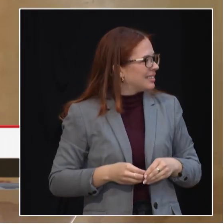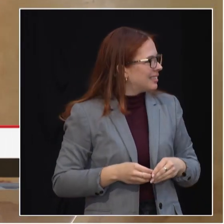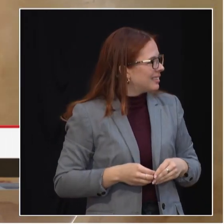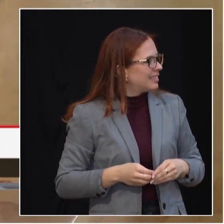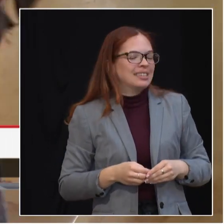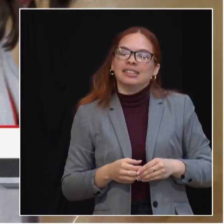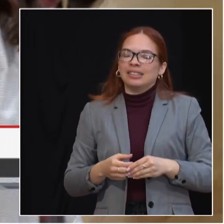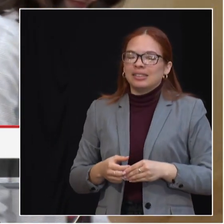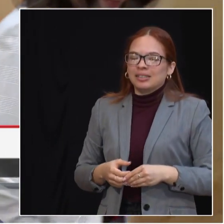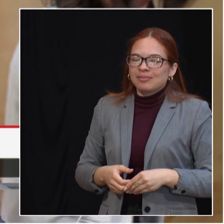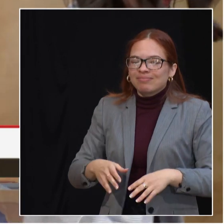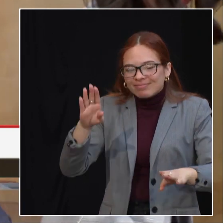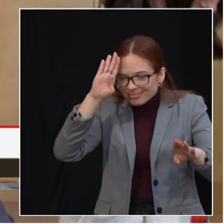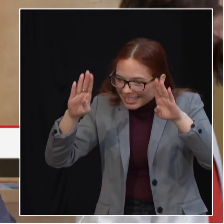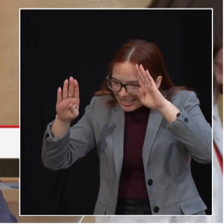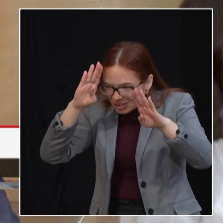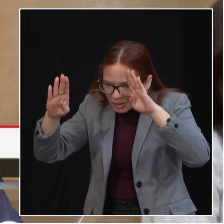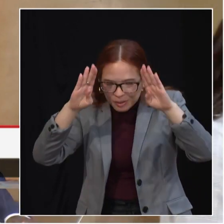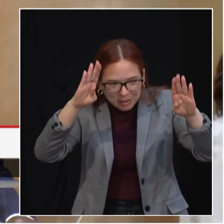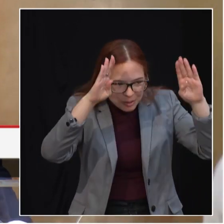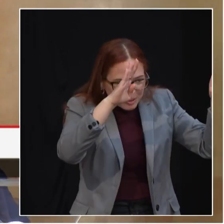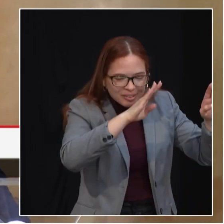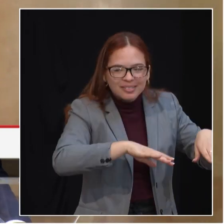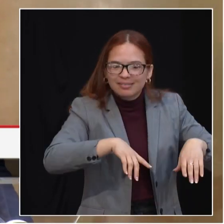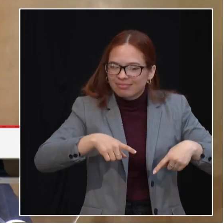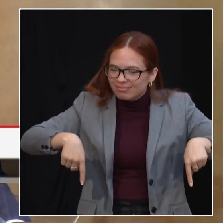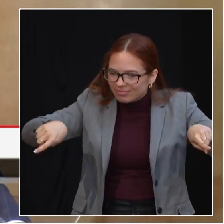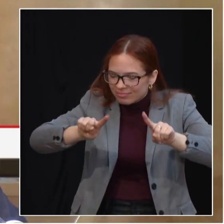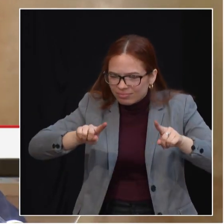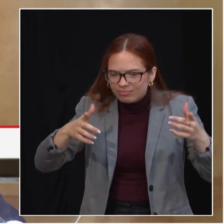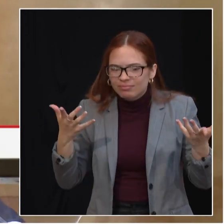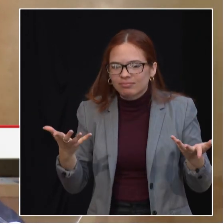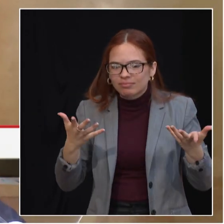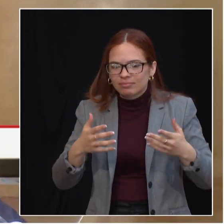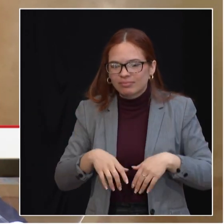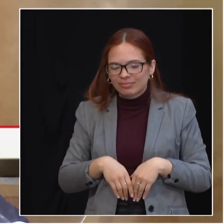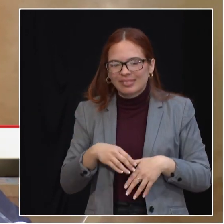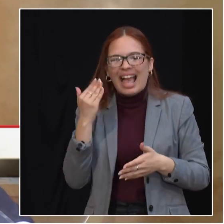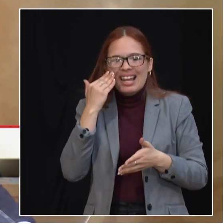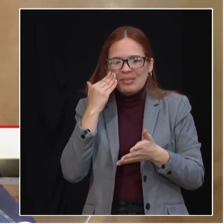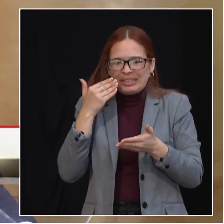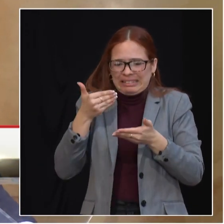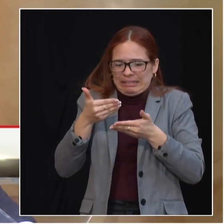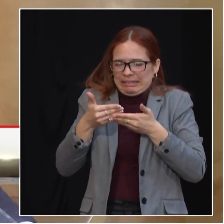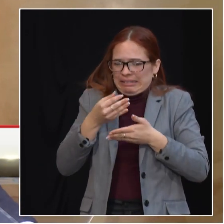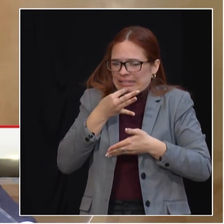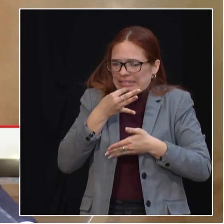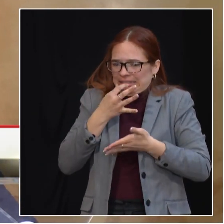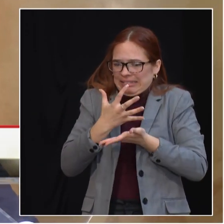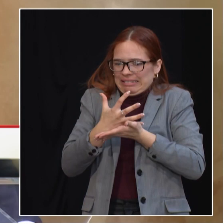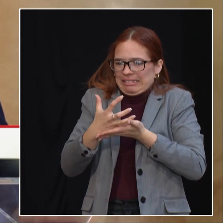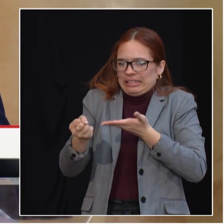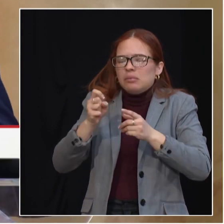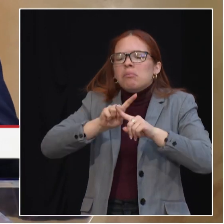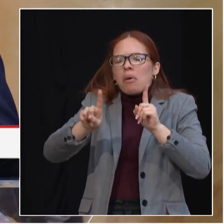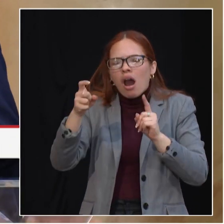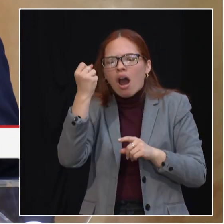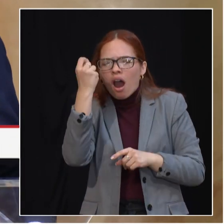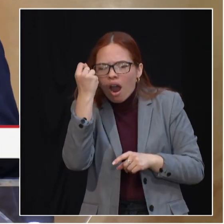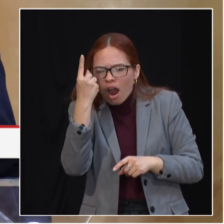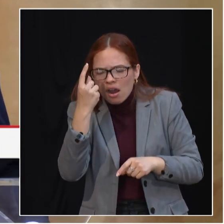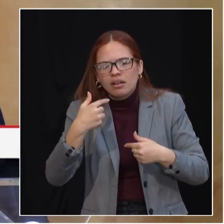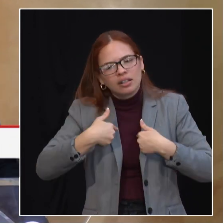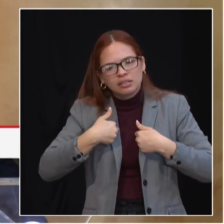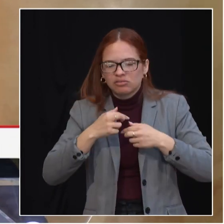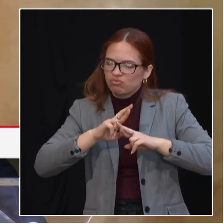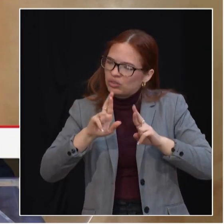Hello, everyone. I know we pressed on time, so I'm going to keep it brief and try to take us home. I am Ernest Schrappa. I'm